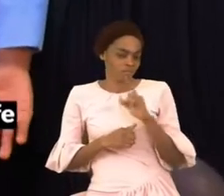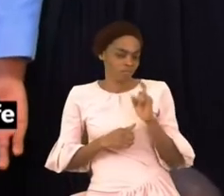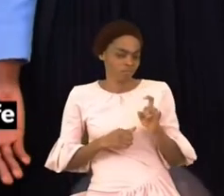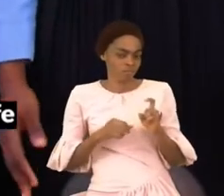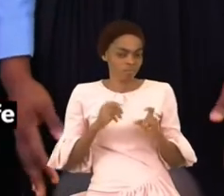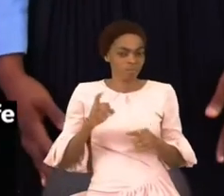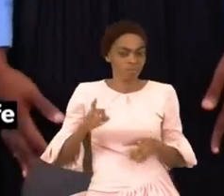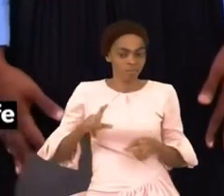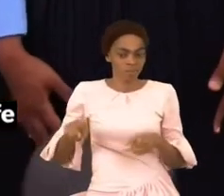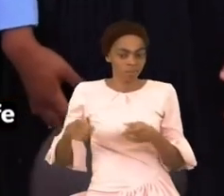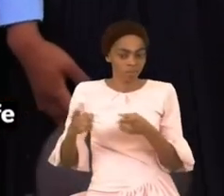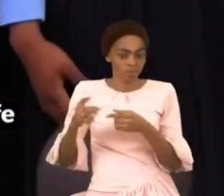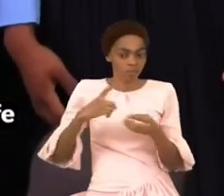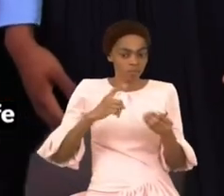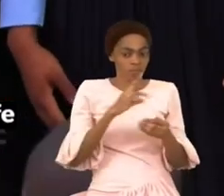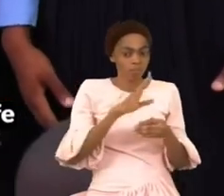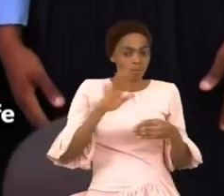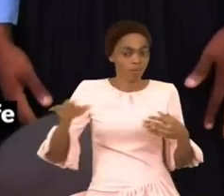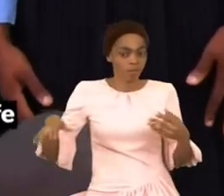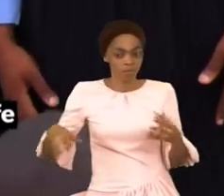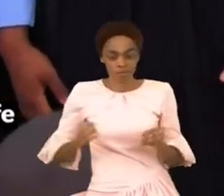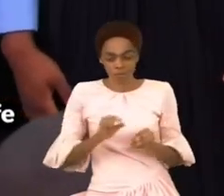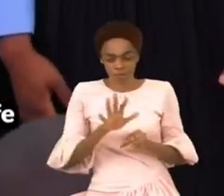Of your